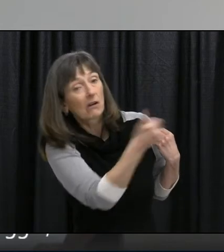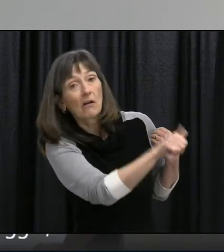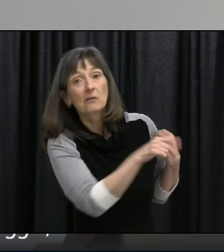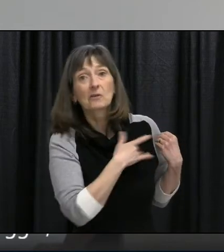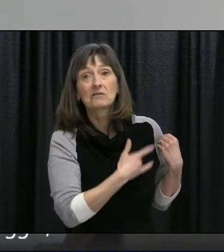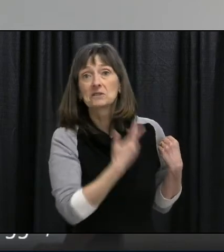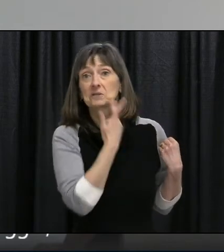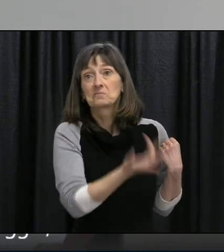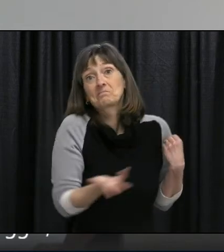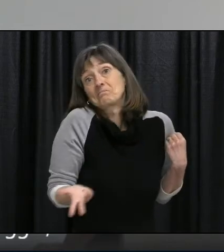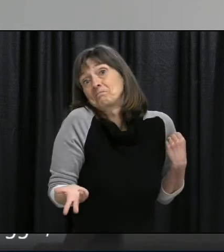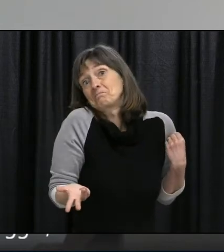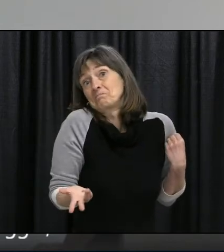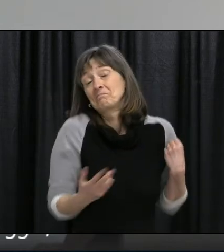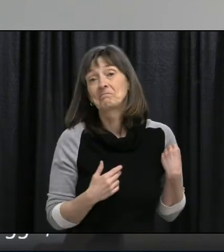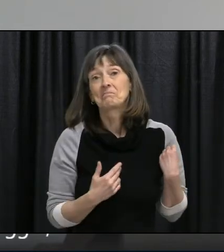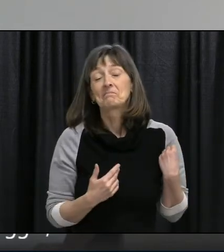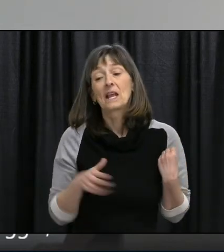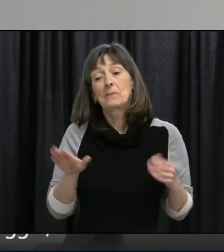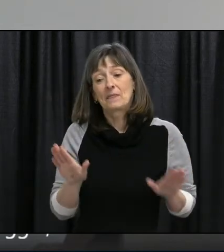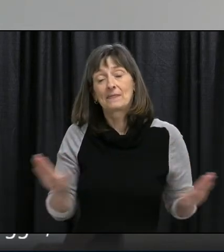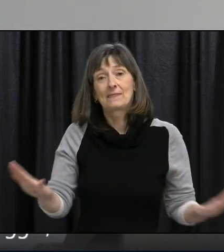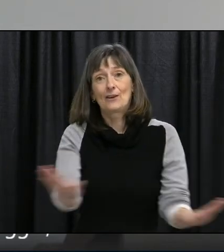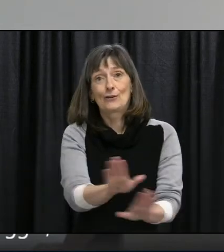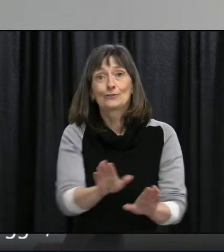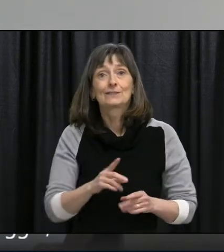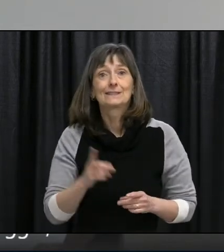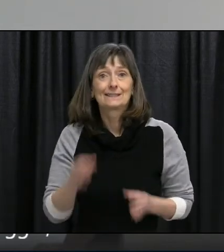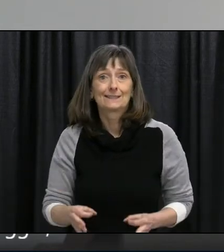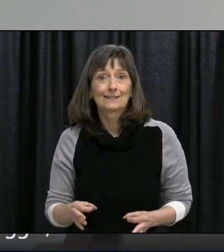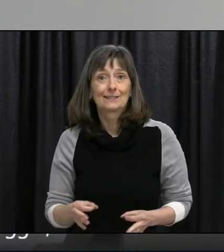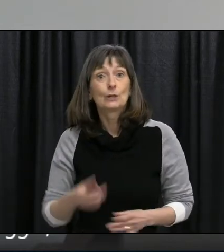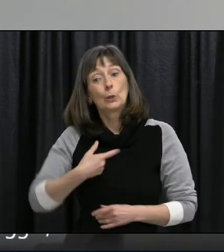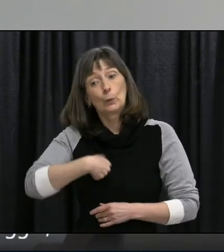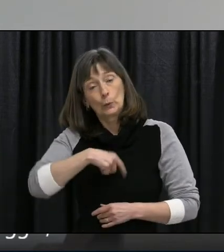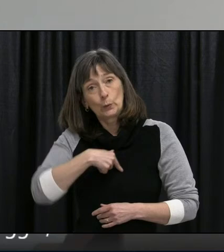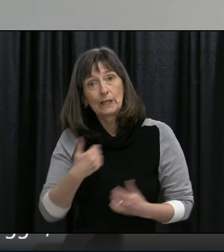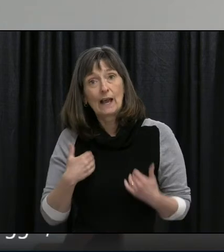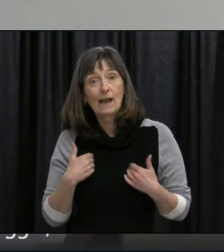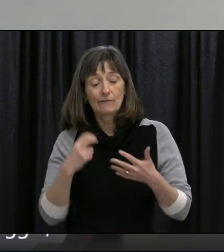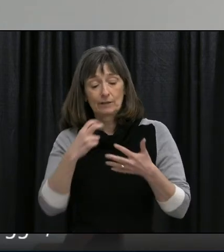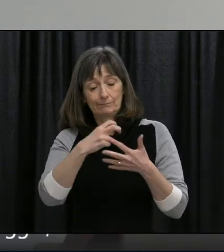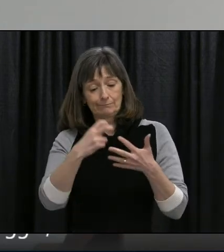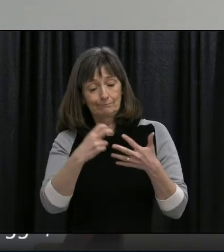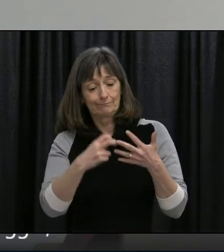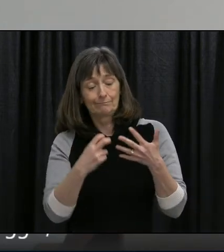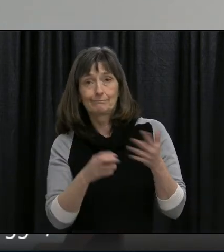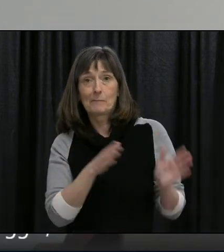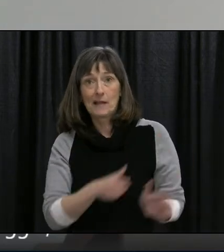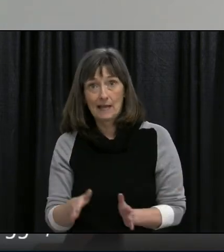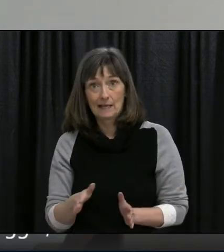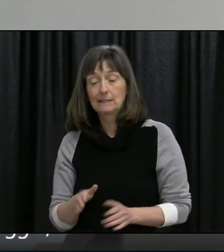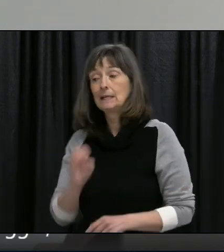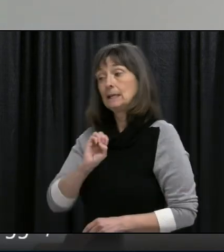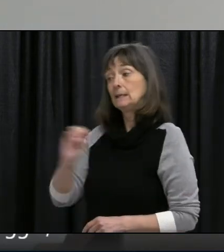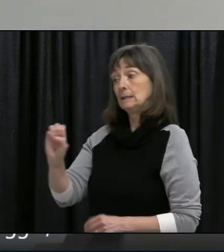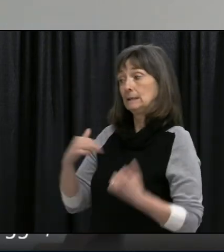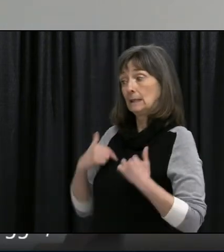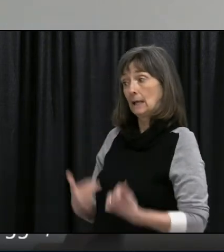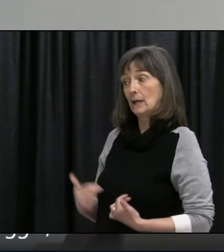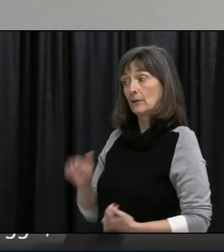we have an expansion plan, a resumption of normal. Eastern Health